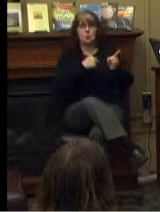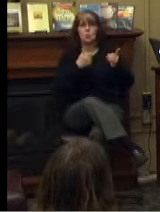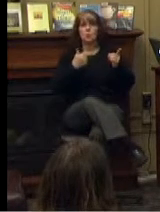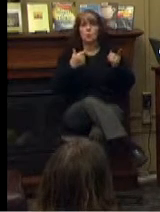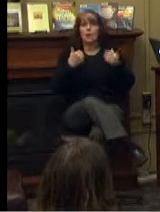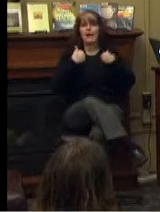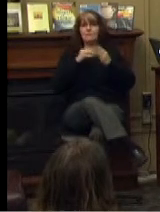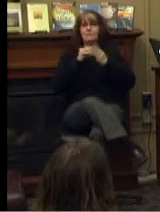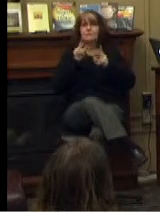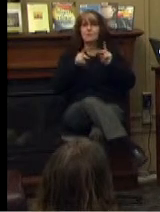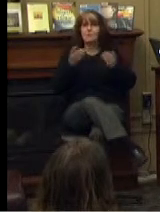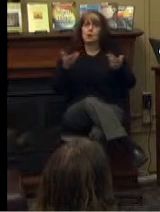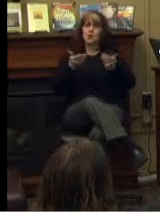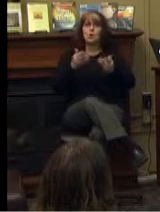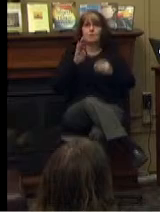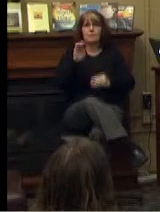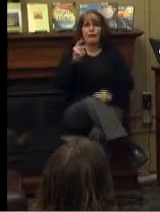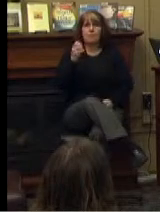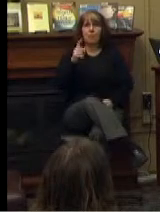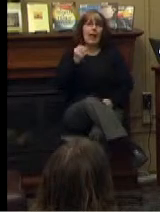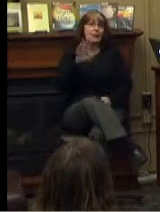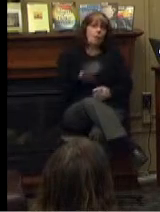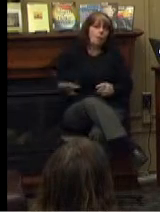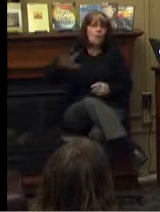Bethel and just overall.